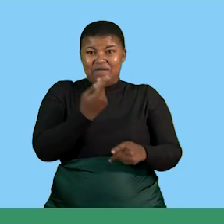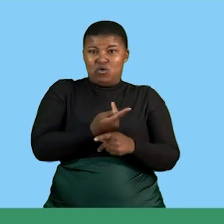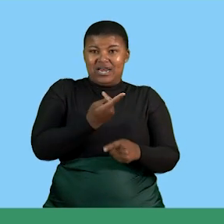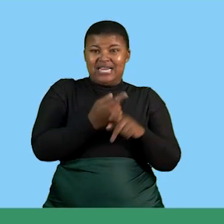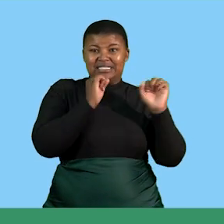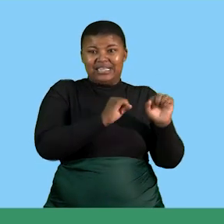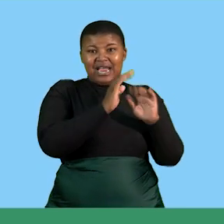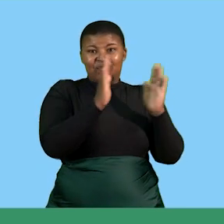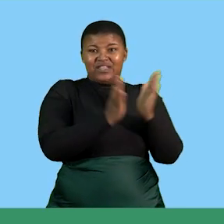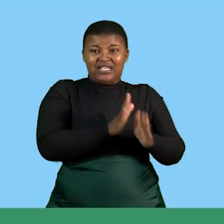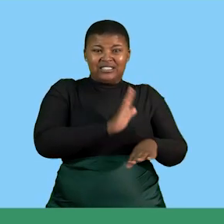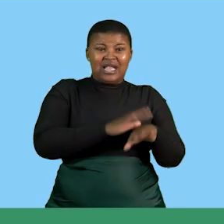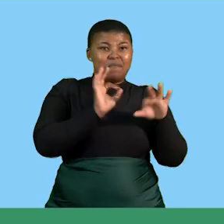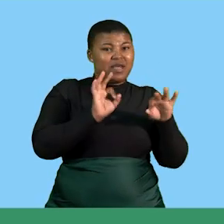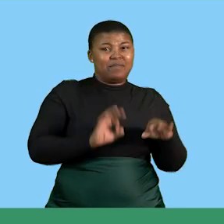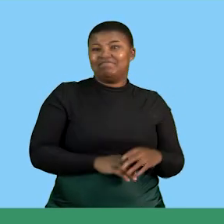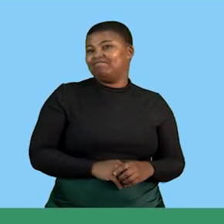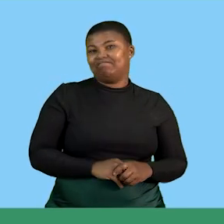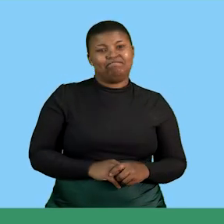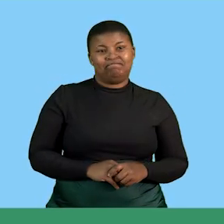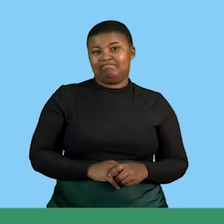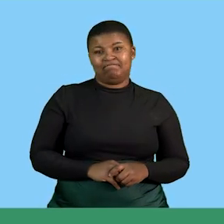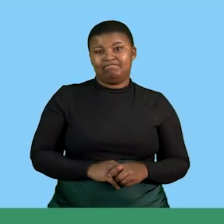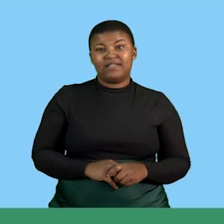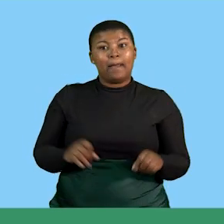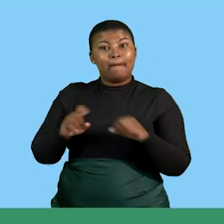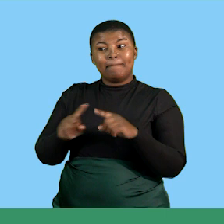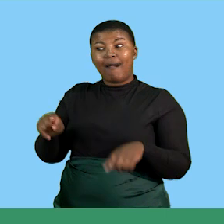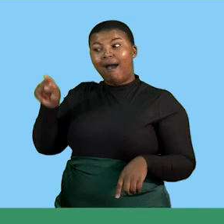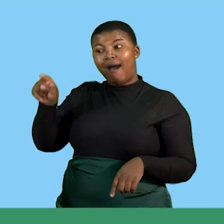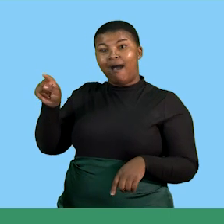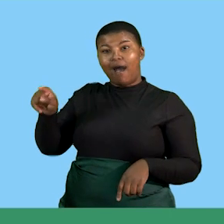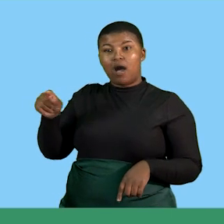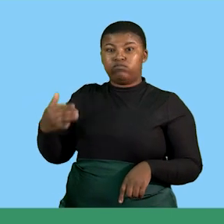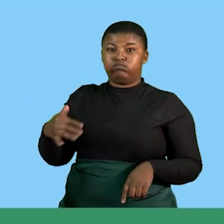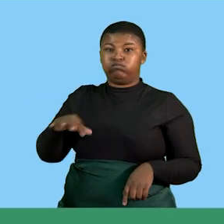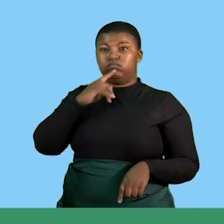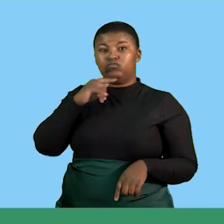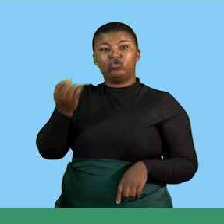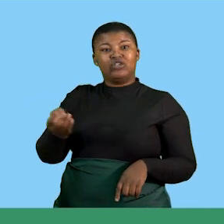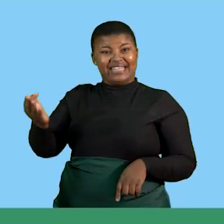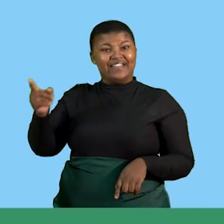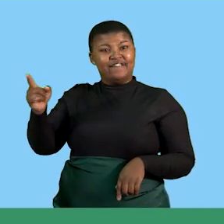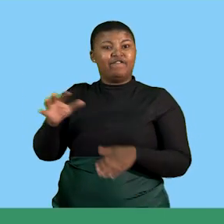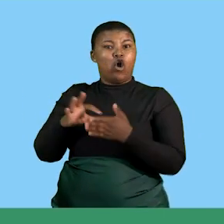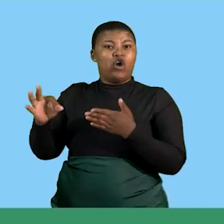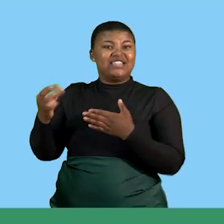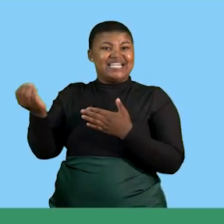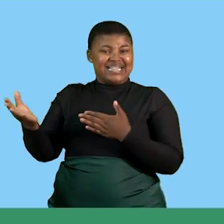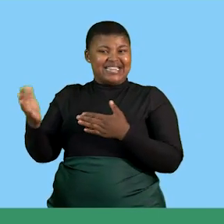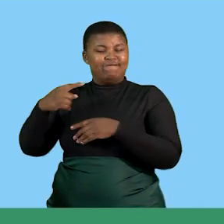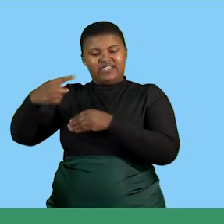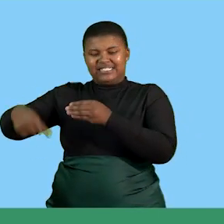time. A nearby car manufacturer offered Tiger Tires a contract to supply them with tires.